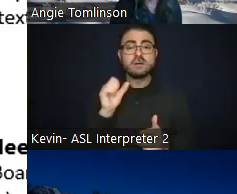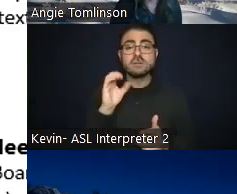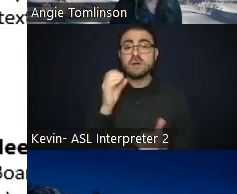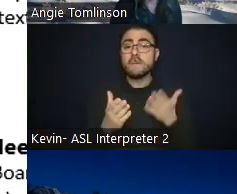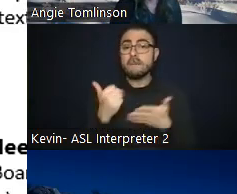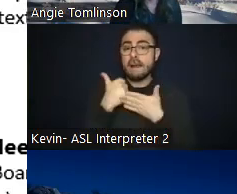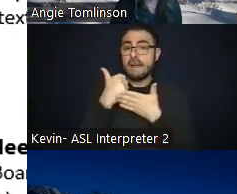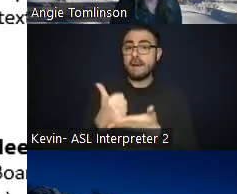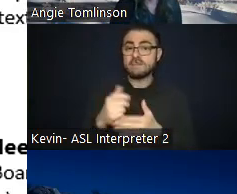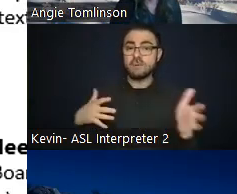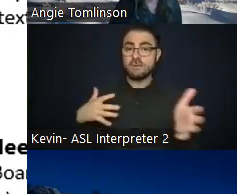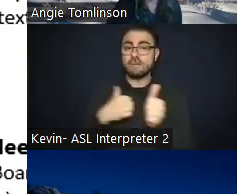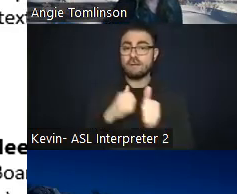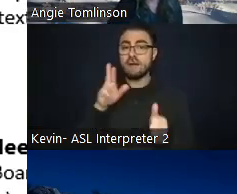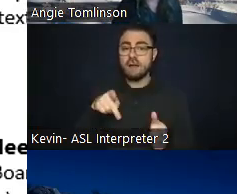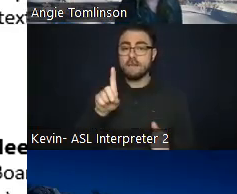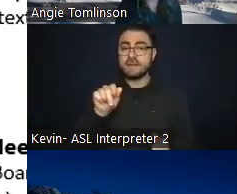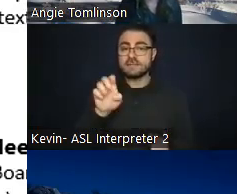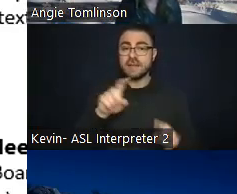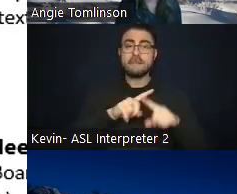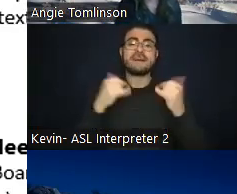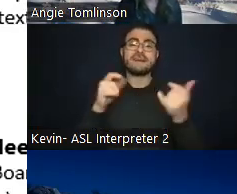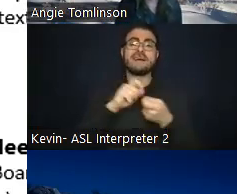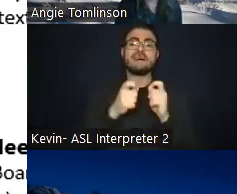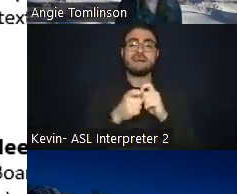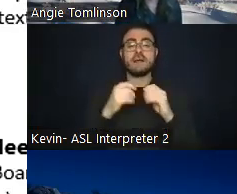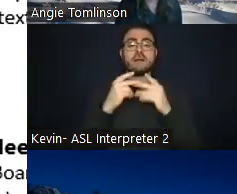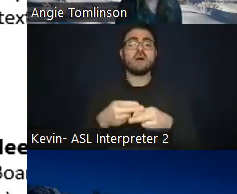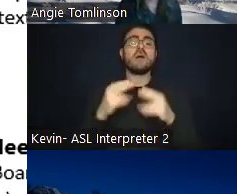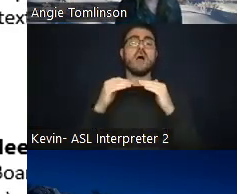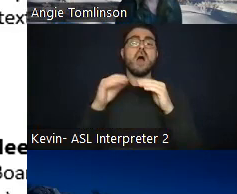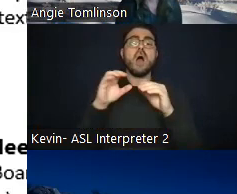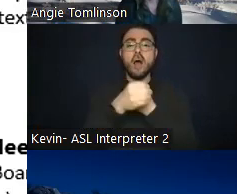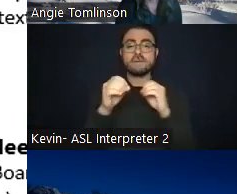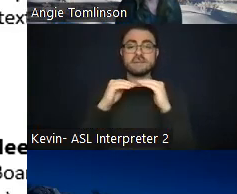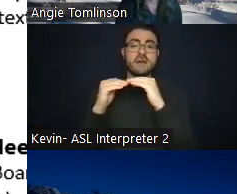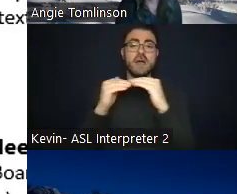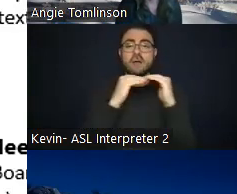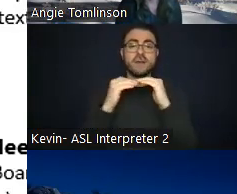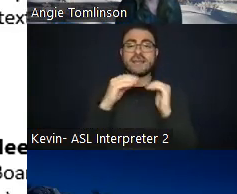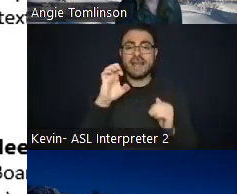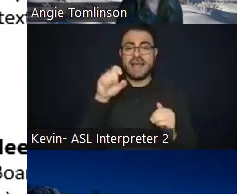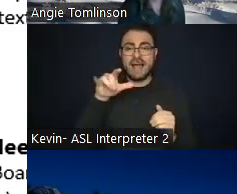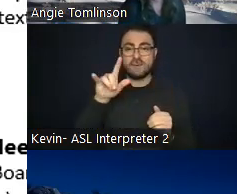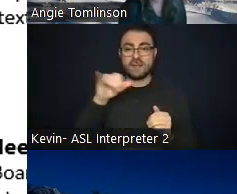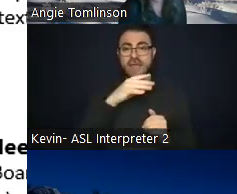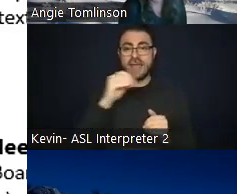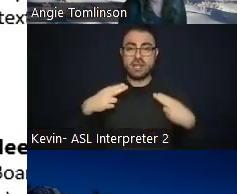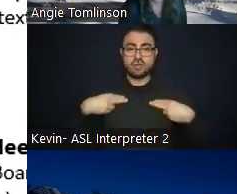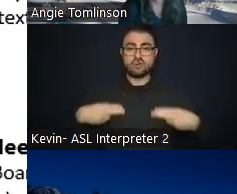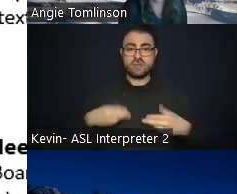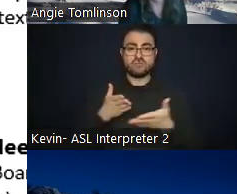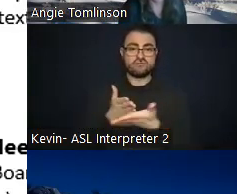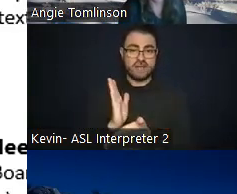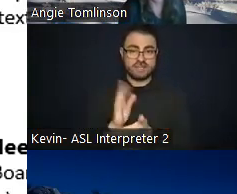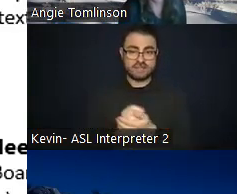that, but no, it's not. It's called the Office of Equity and Human Rights, and it's a separate bureau. Thank you. I would like to add that